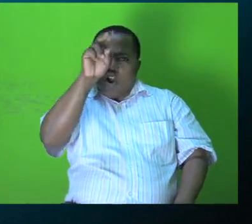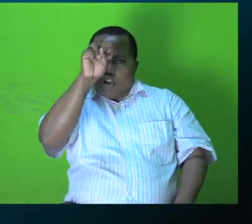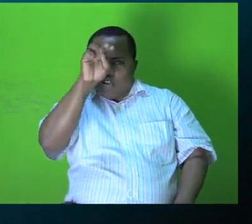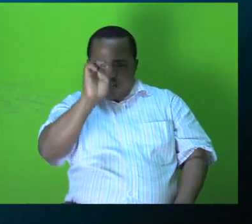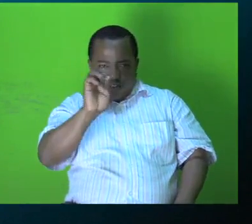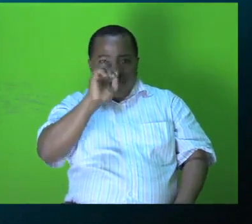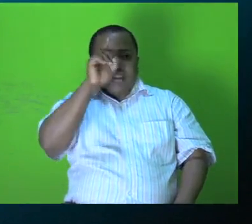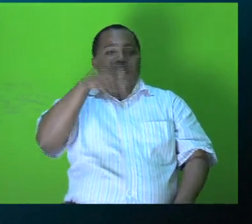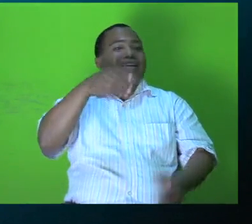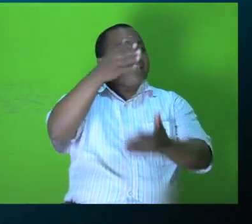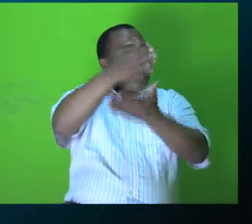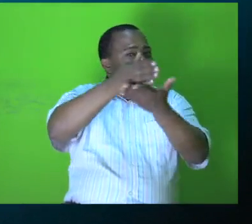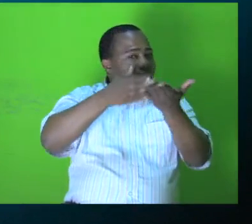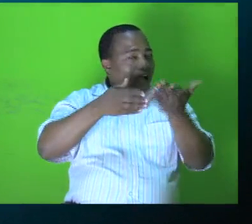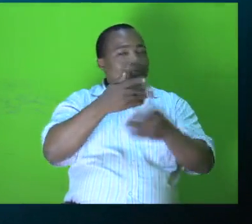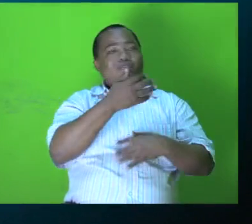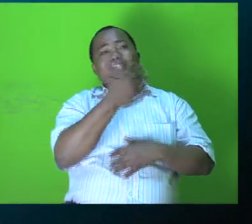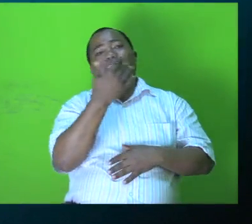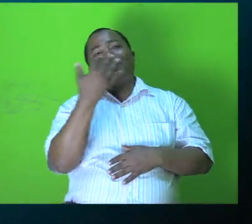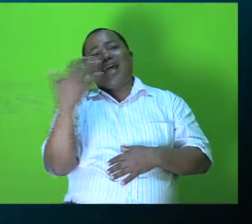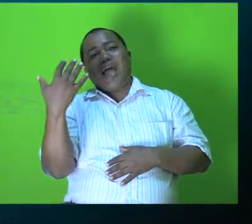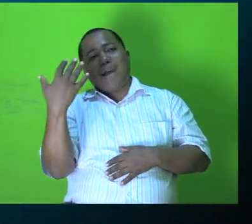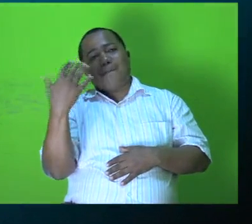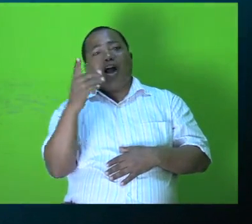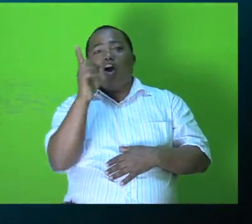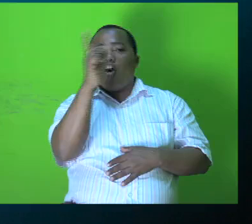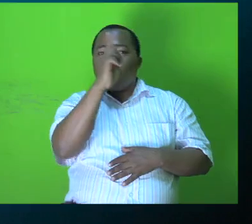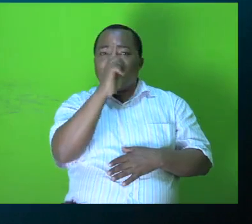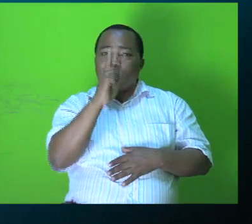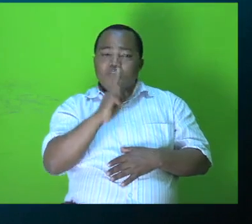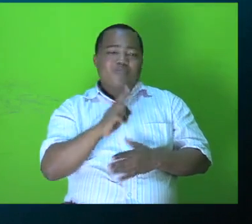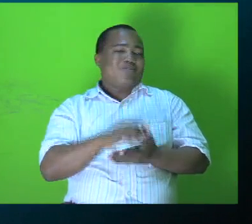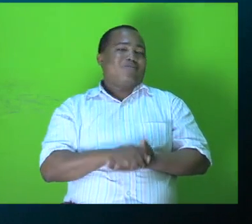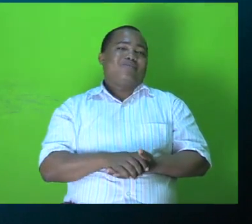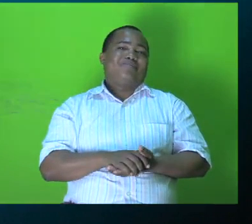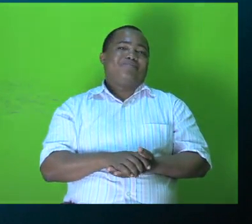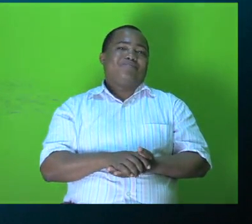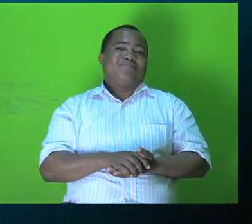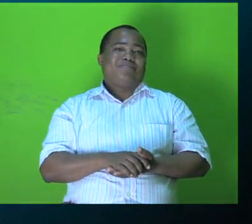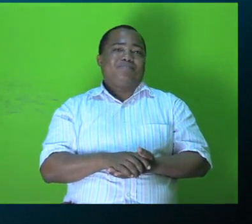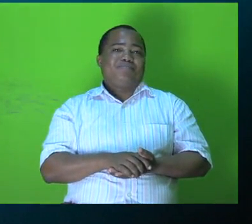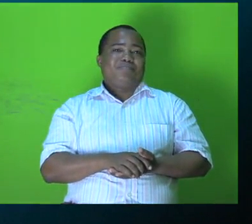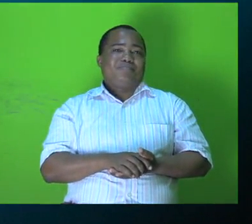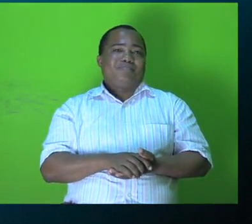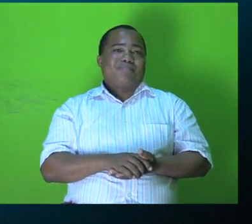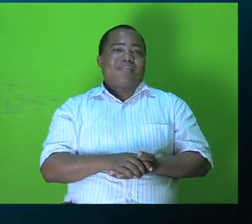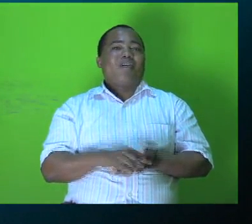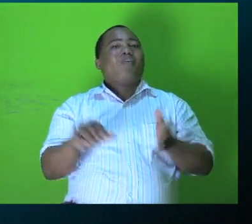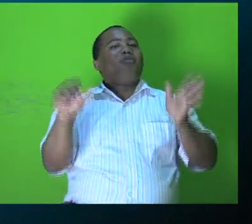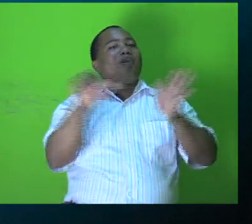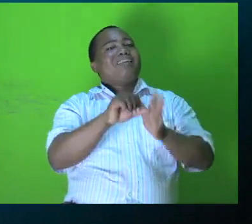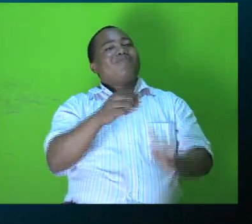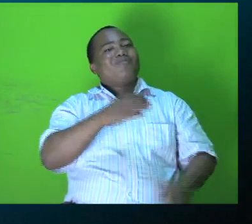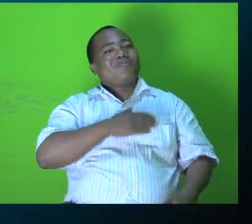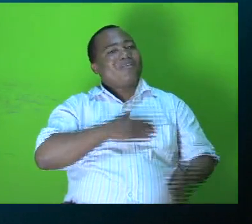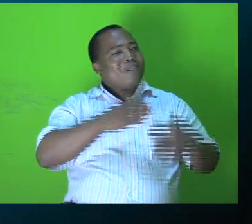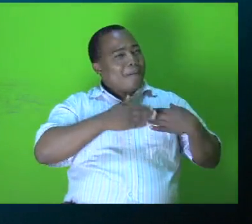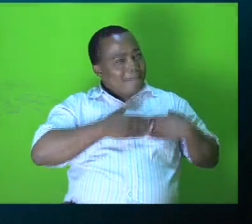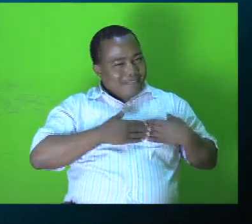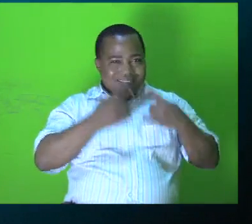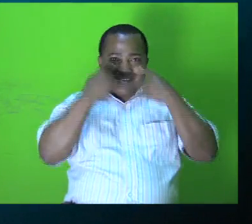the haploid number of chromosomes. My dear students and